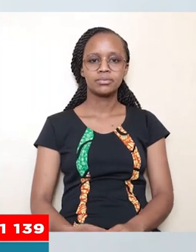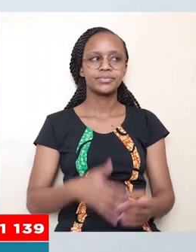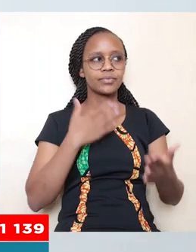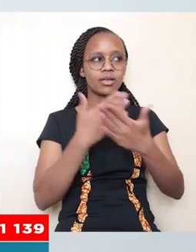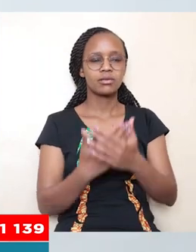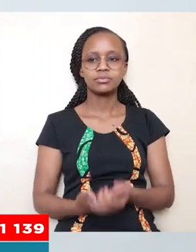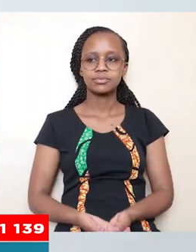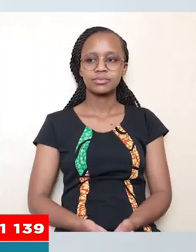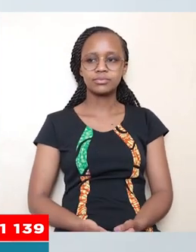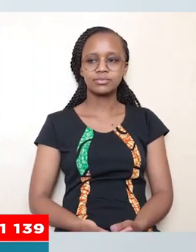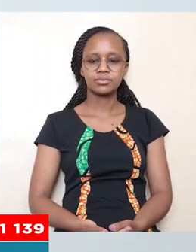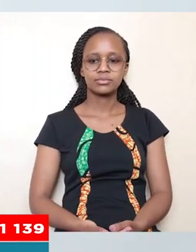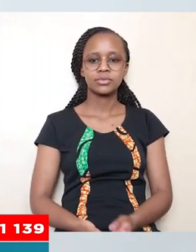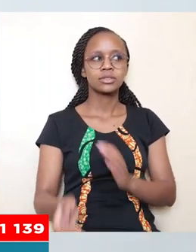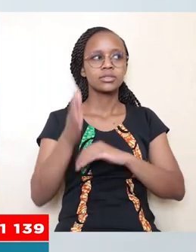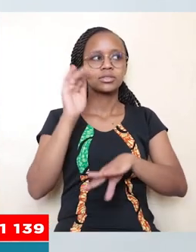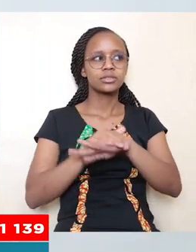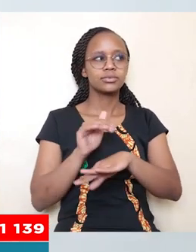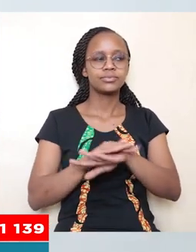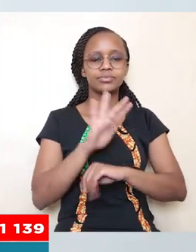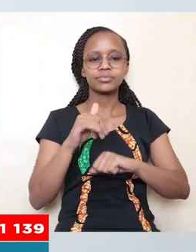Thank you. God is good.